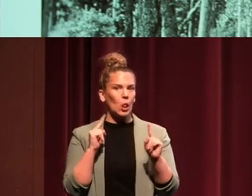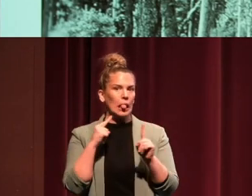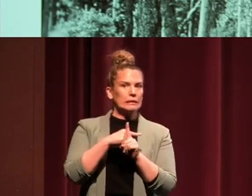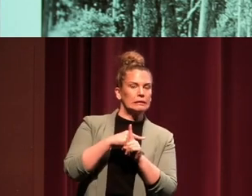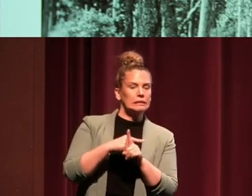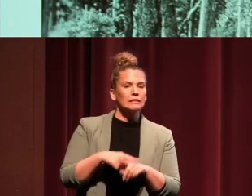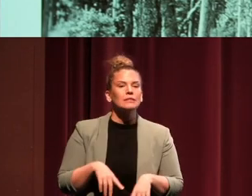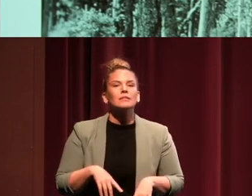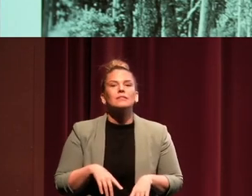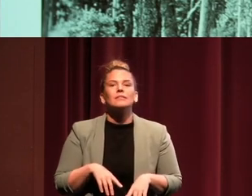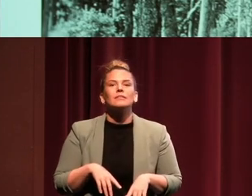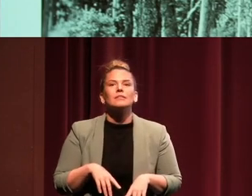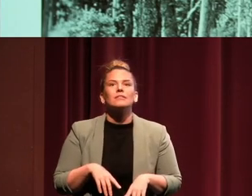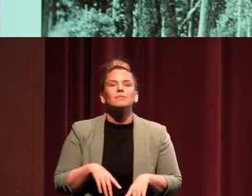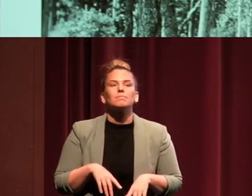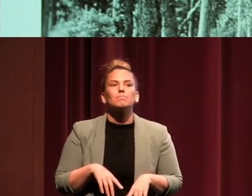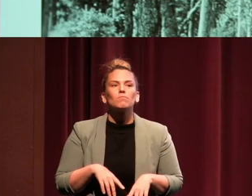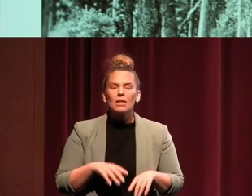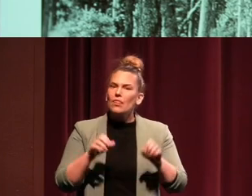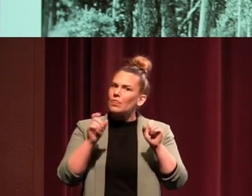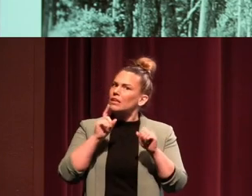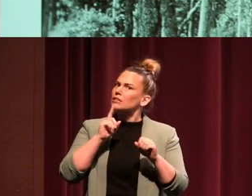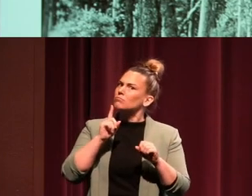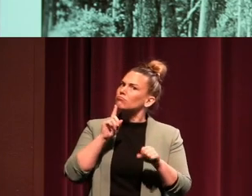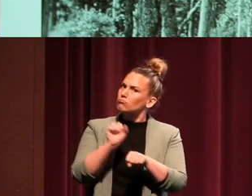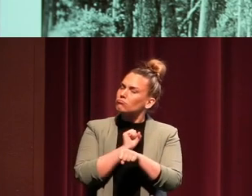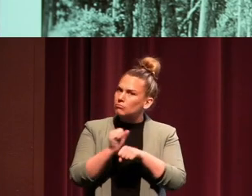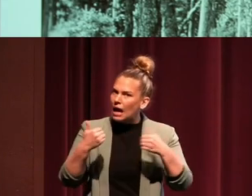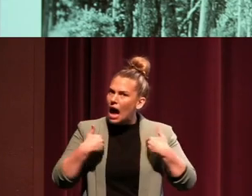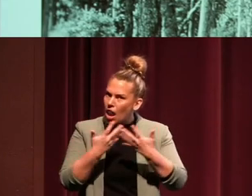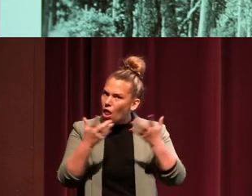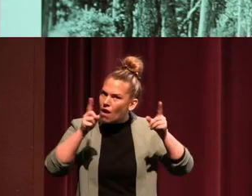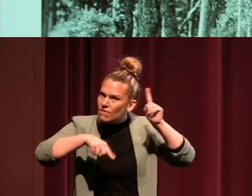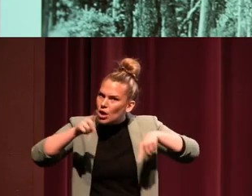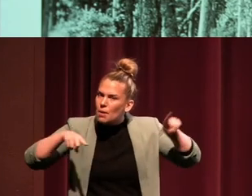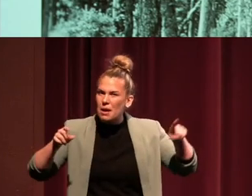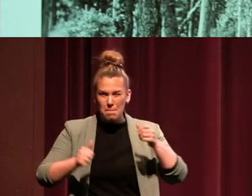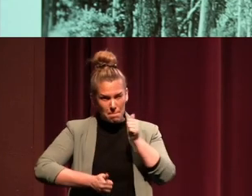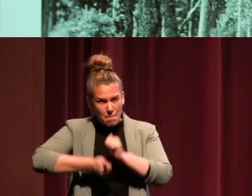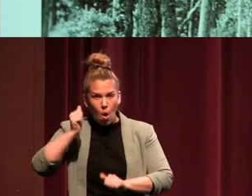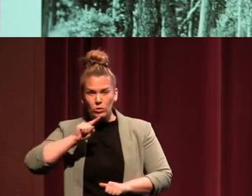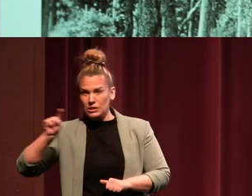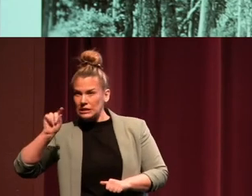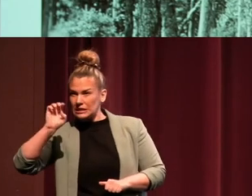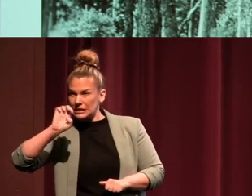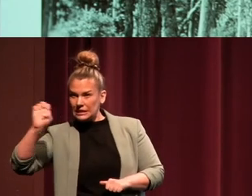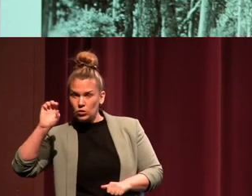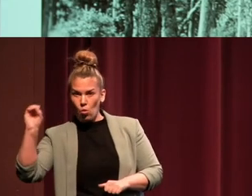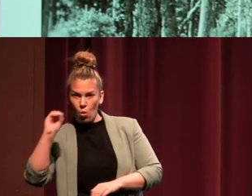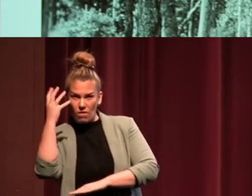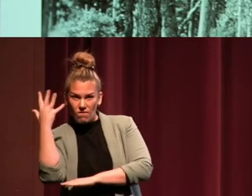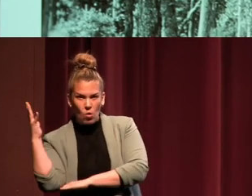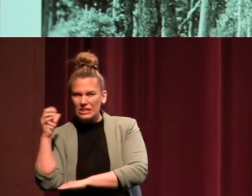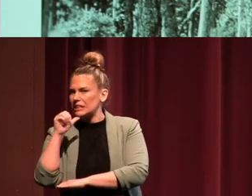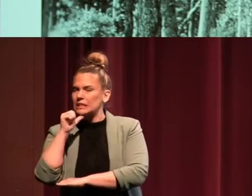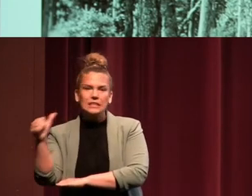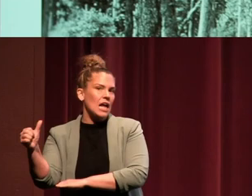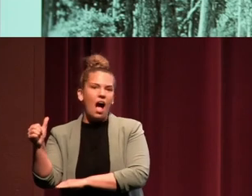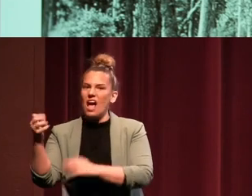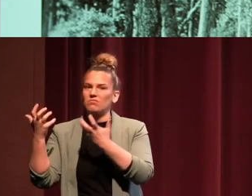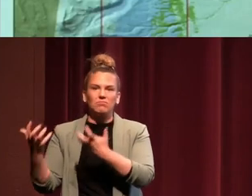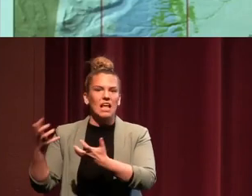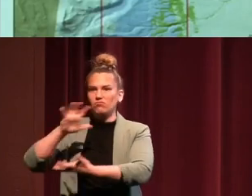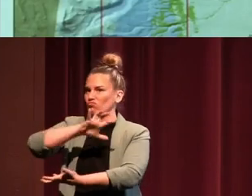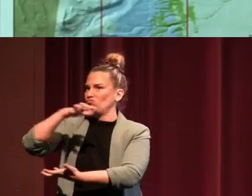that although there was variability, by and large, most of the forests of eastern Oregon were not nearly as dense as they are today.